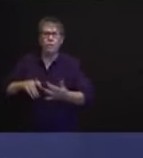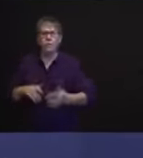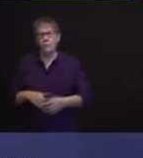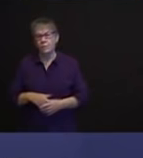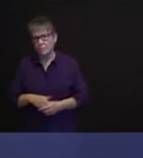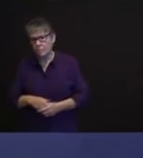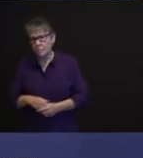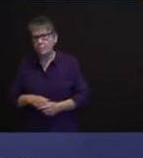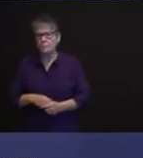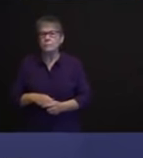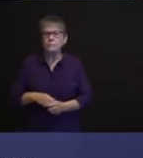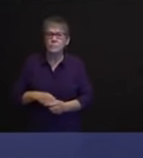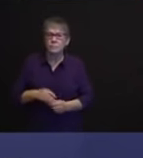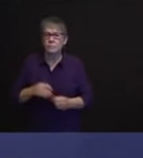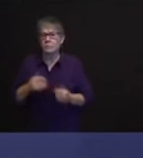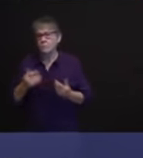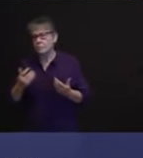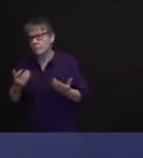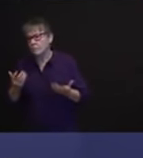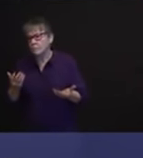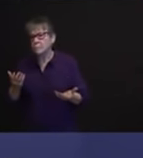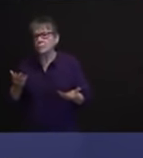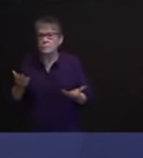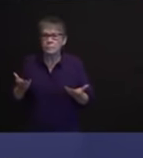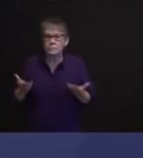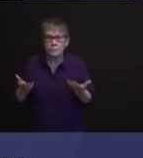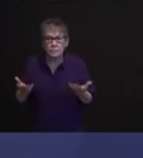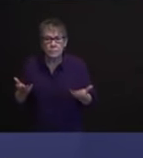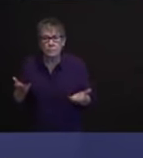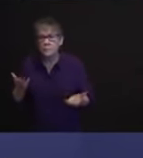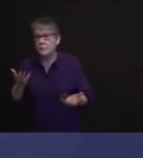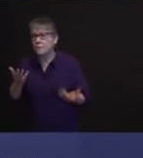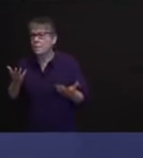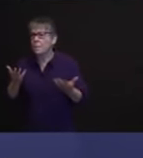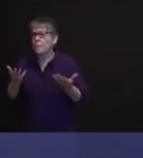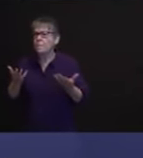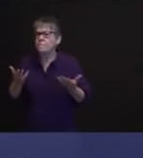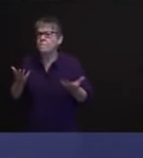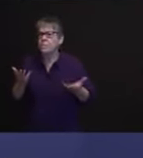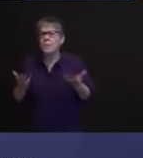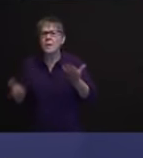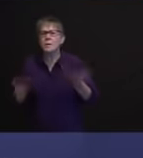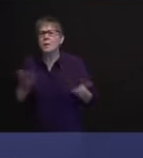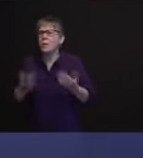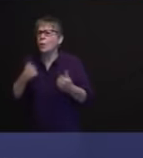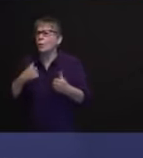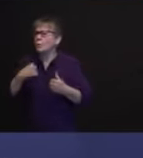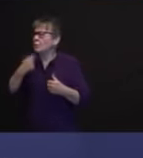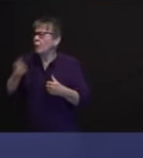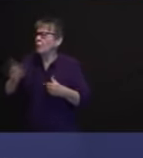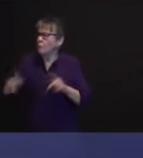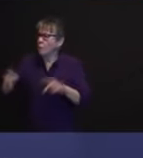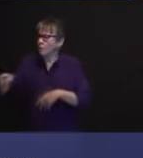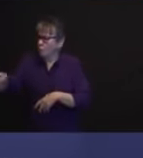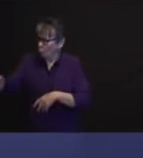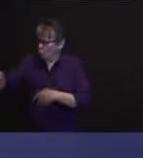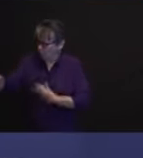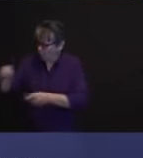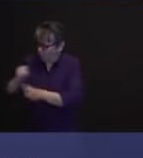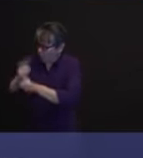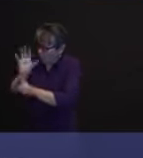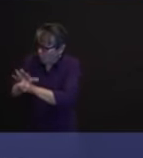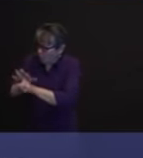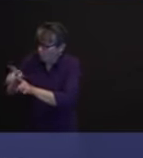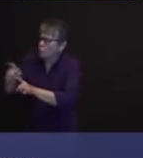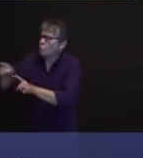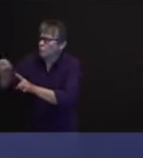contacts? Not solely, meaning it is not a bad idea. It's always a good idea if you know that who you may have exposed, that you talk to them directly.